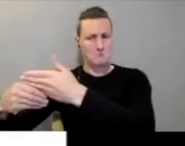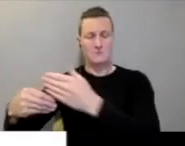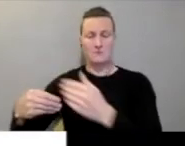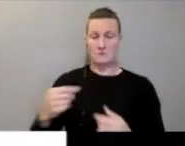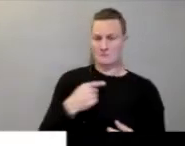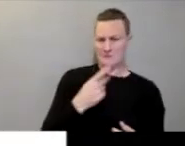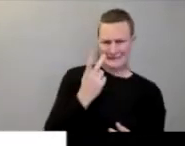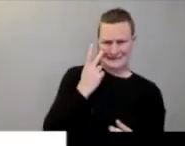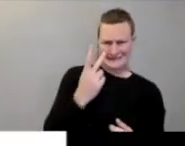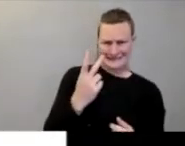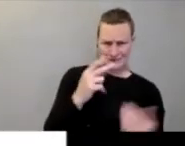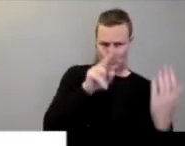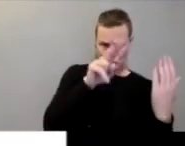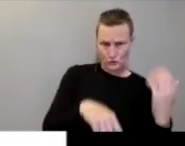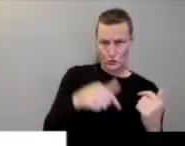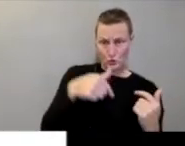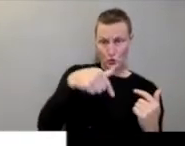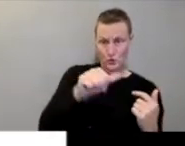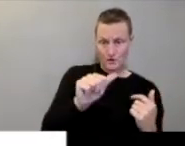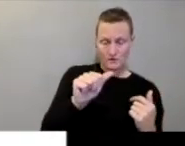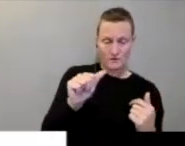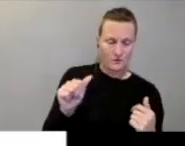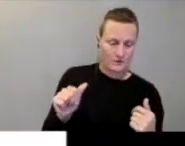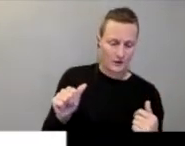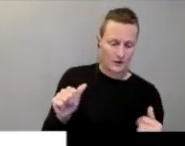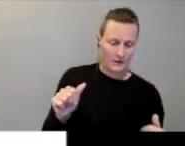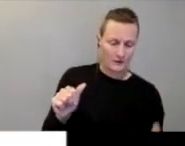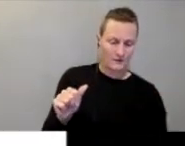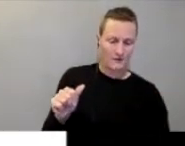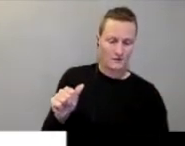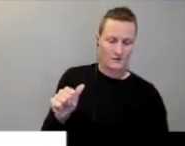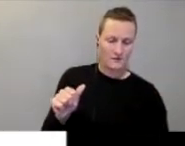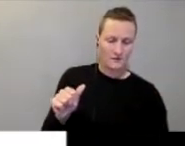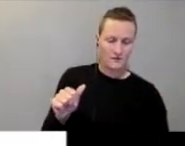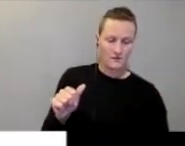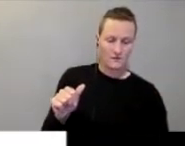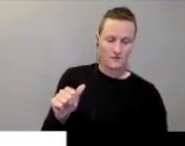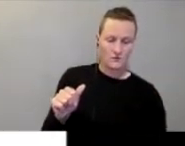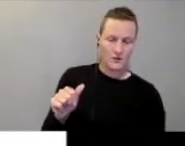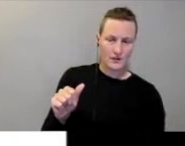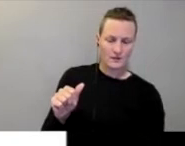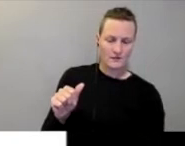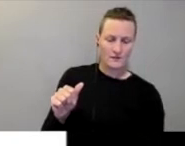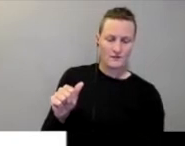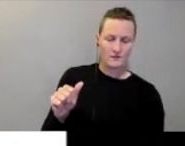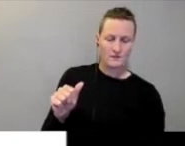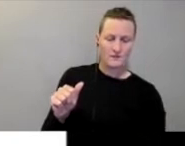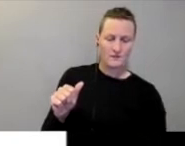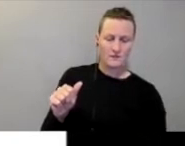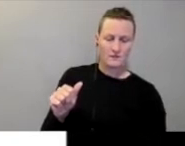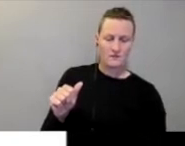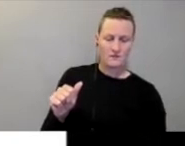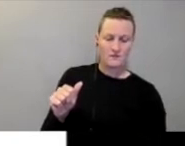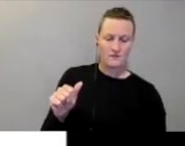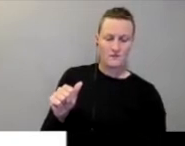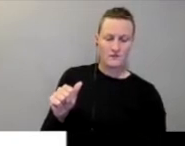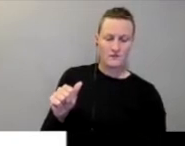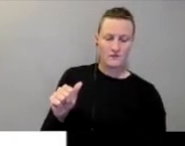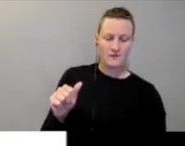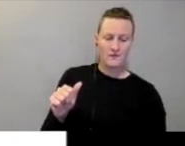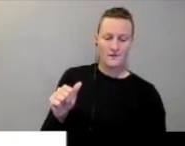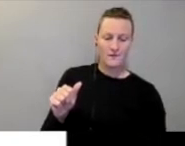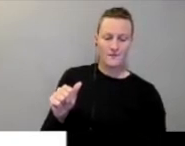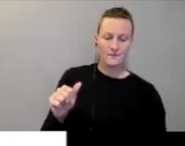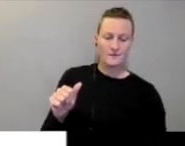I feel like I know the answer very clearly for TAC, and the question is around, you know, is the ArtworxTO Partnership Grant